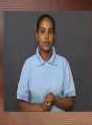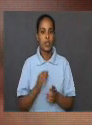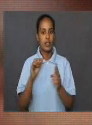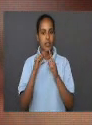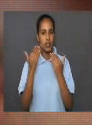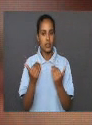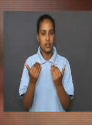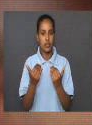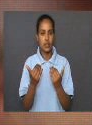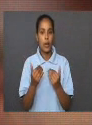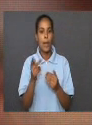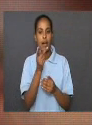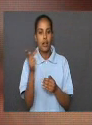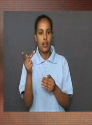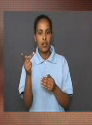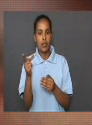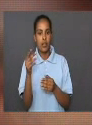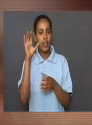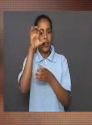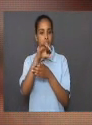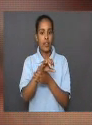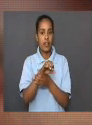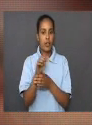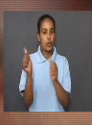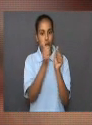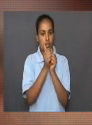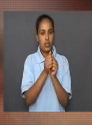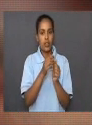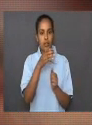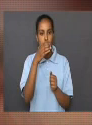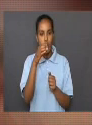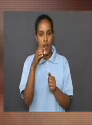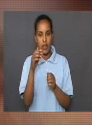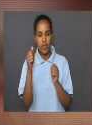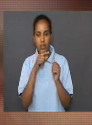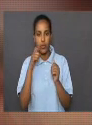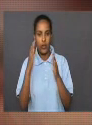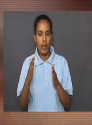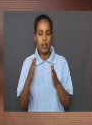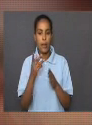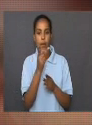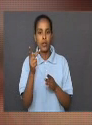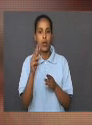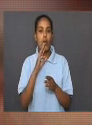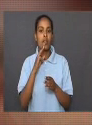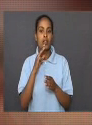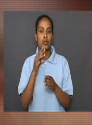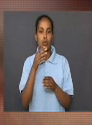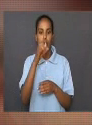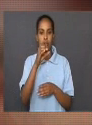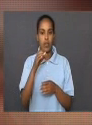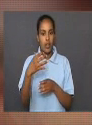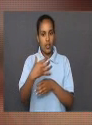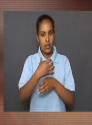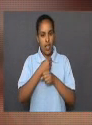Since the solute particles interfere with the solvent particles, saltwater solutions